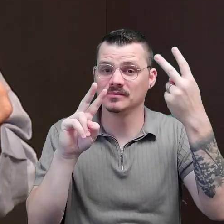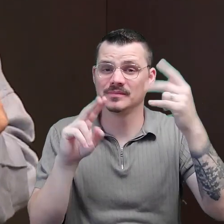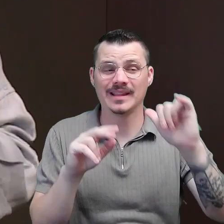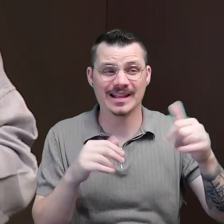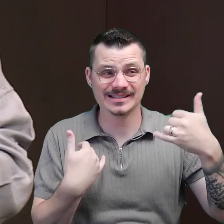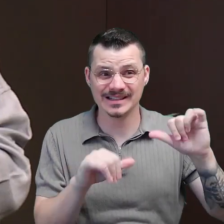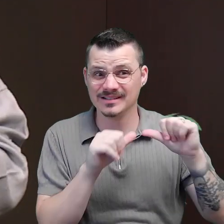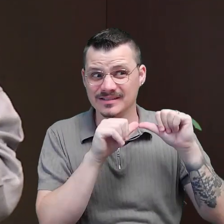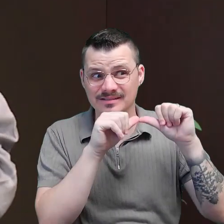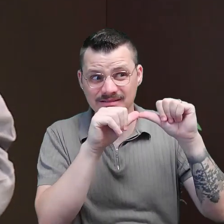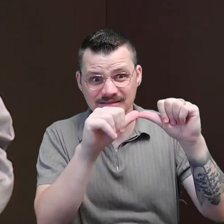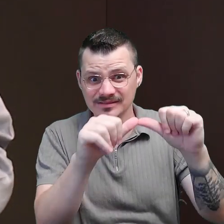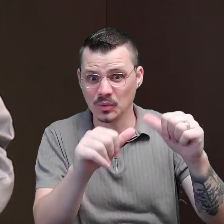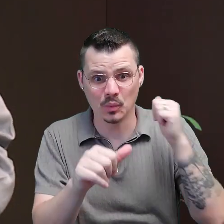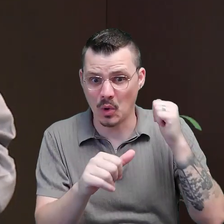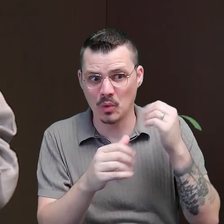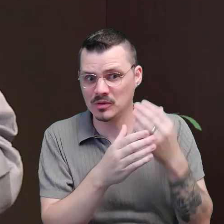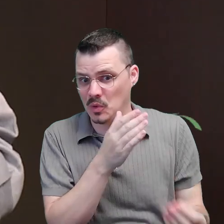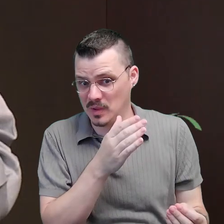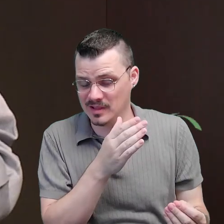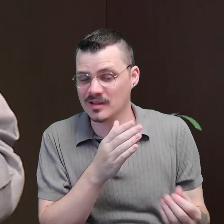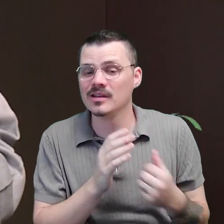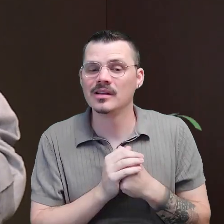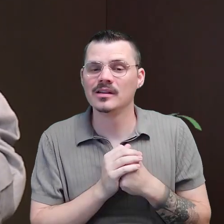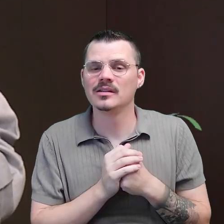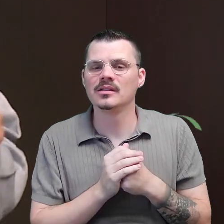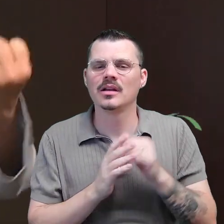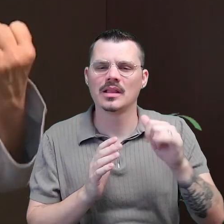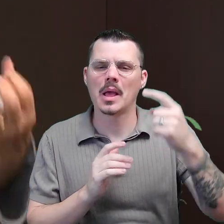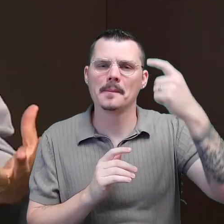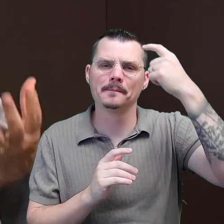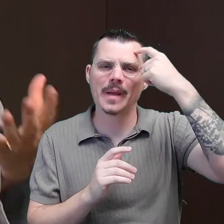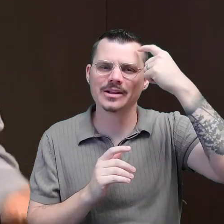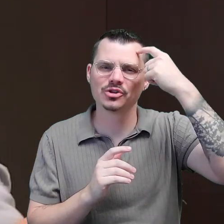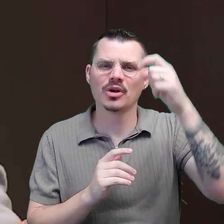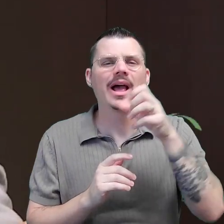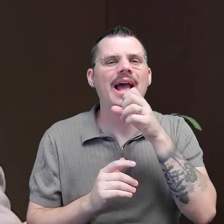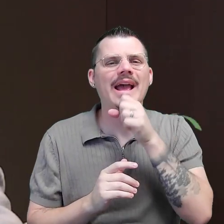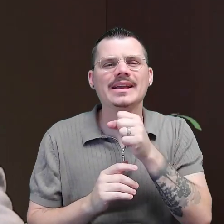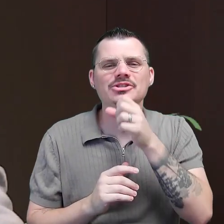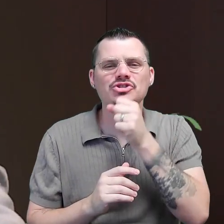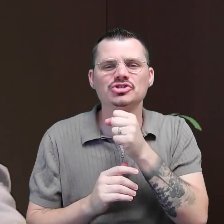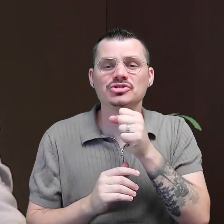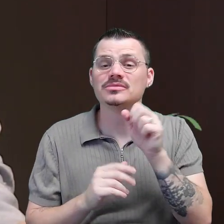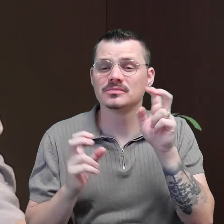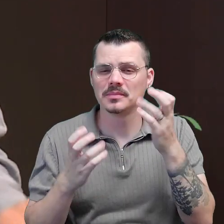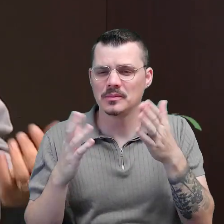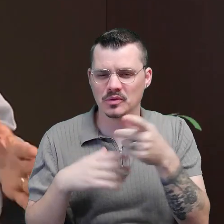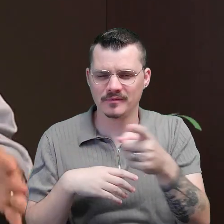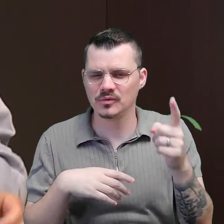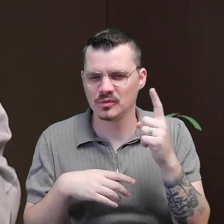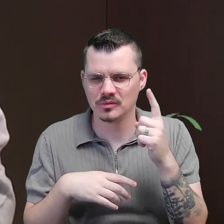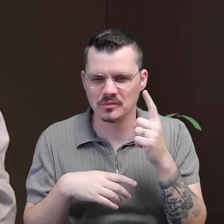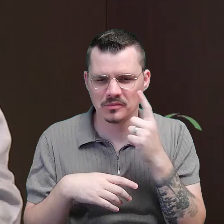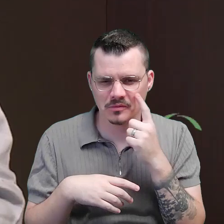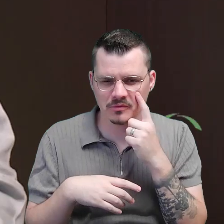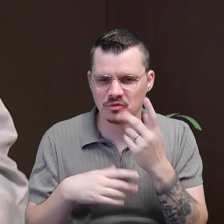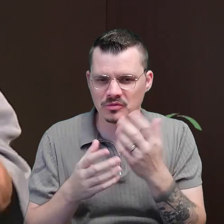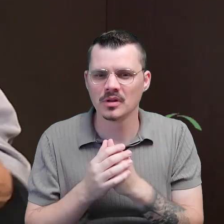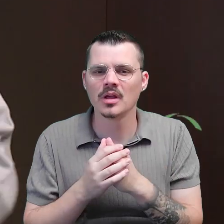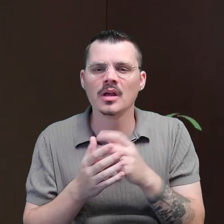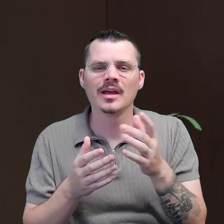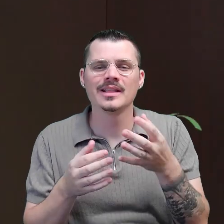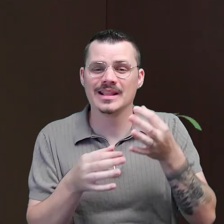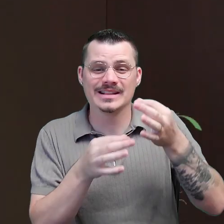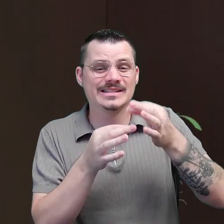misconceptions that still refuses to die, for example, is the mental age idea. Maybe some of you have heard of this.